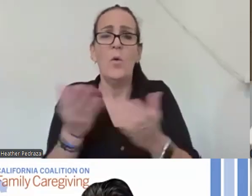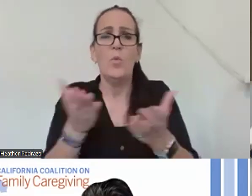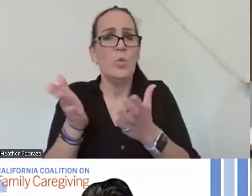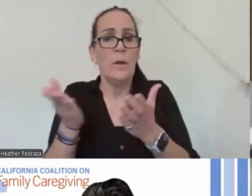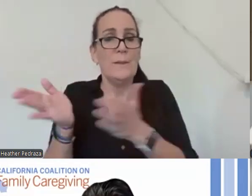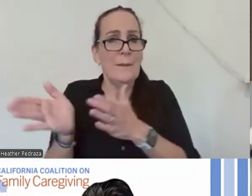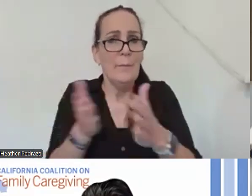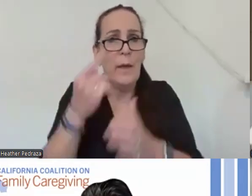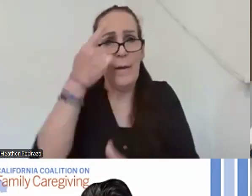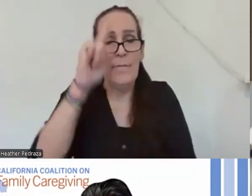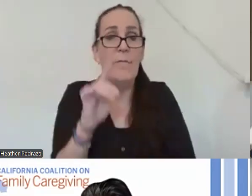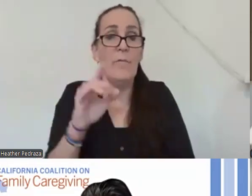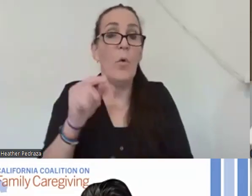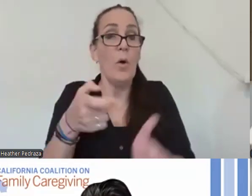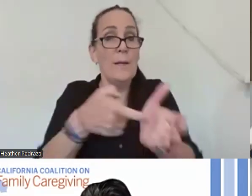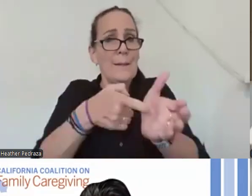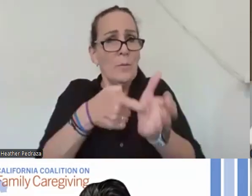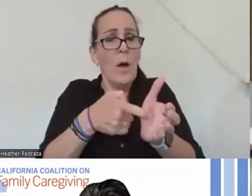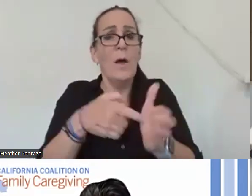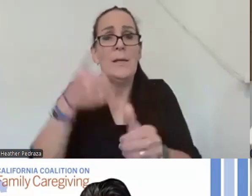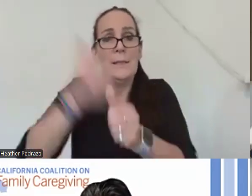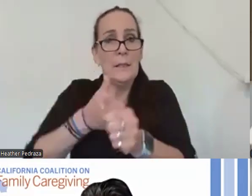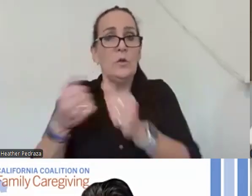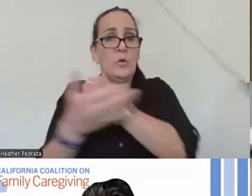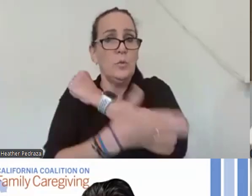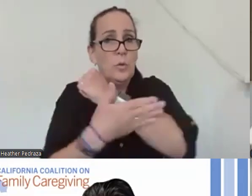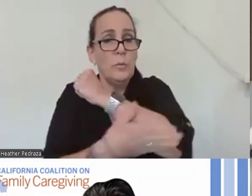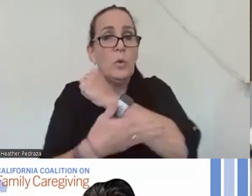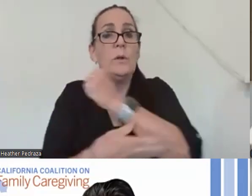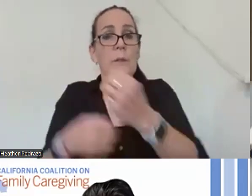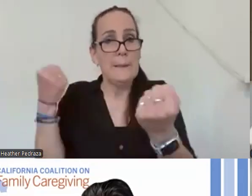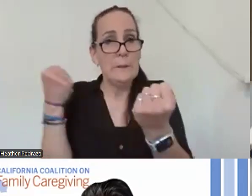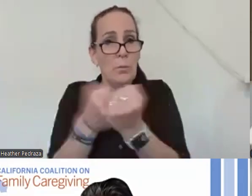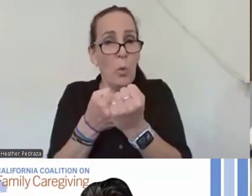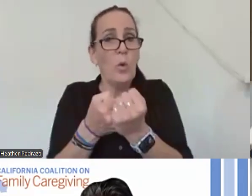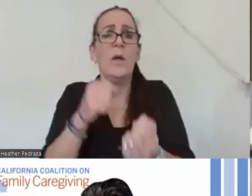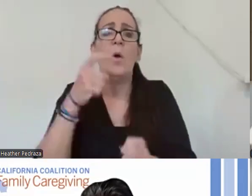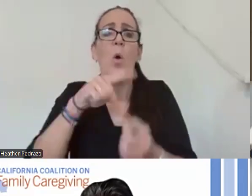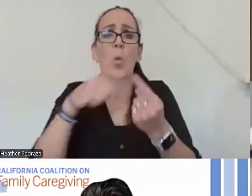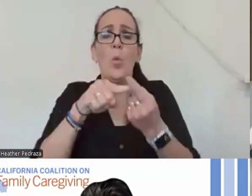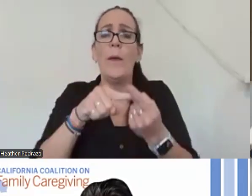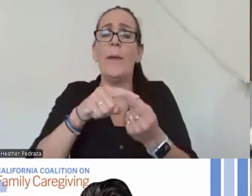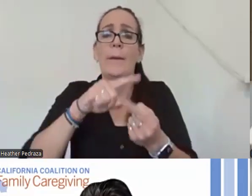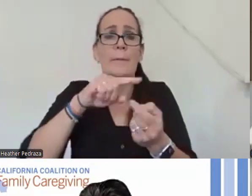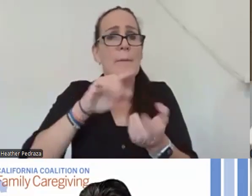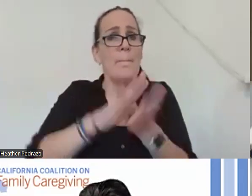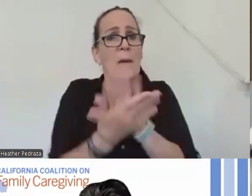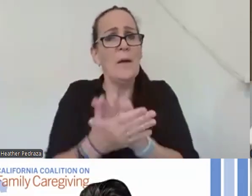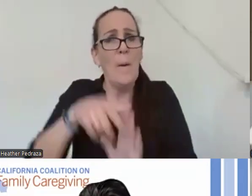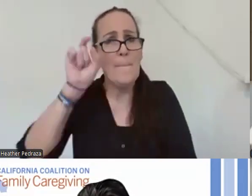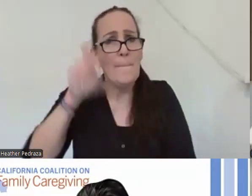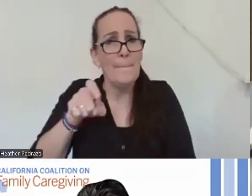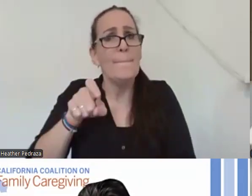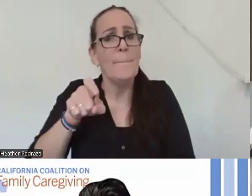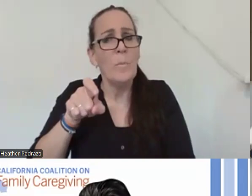for mandating that each of the community supports become mandatory? I repeated myself there. When